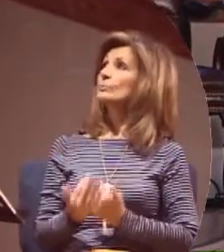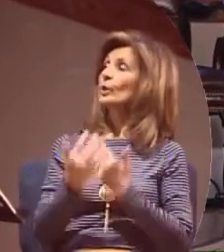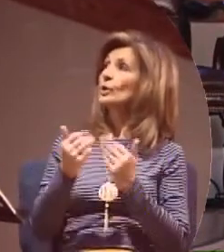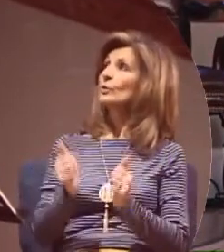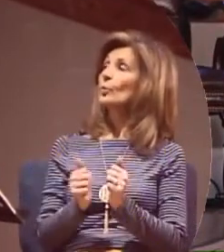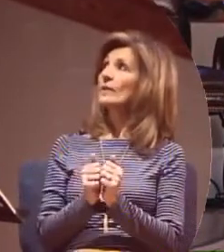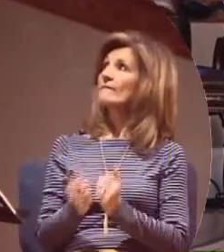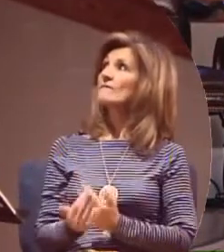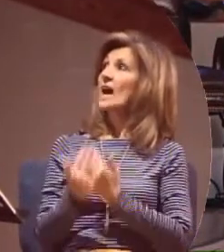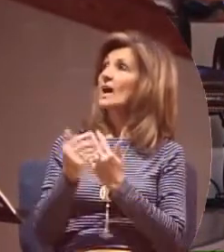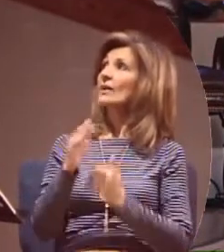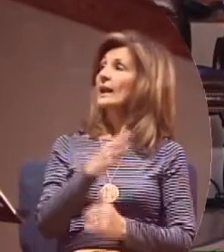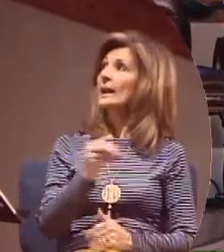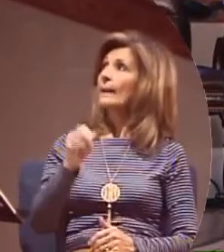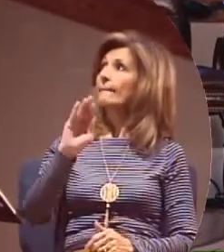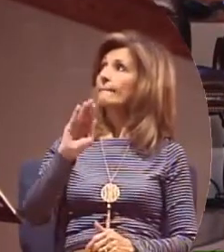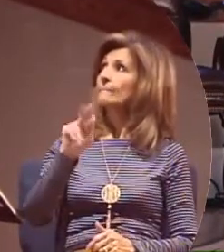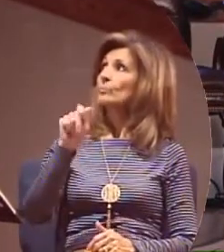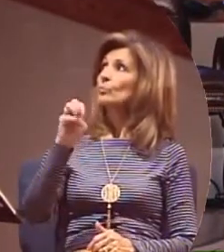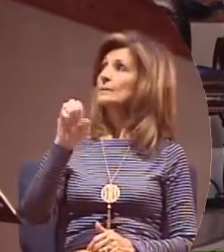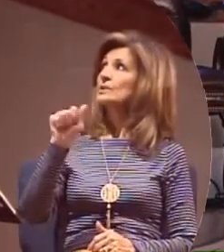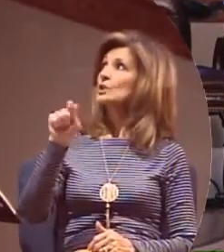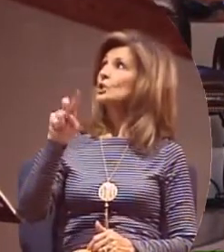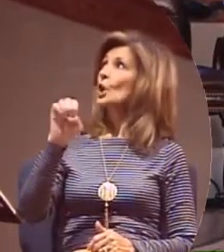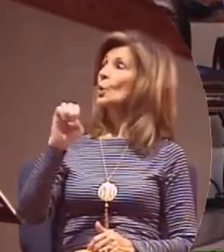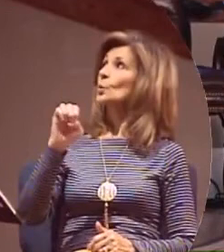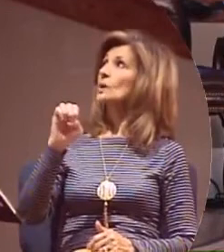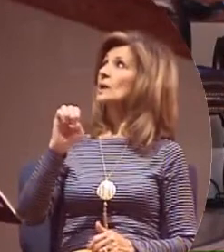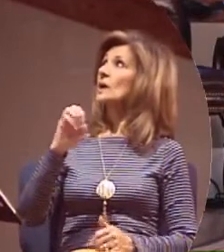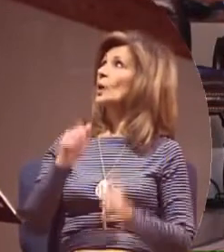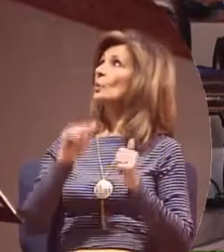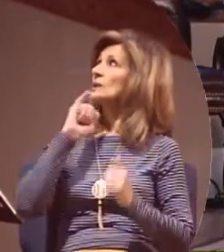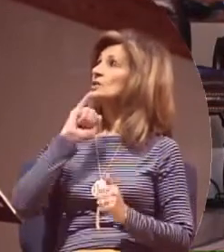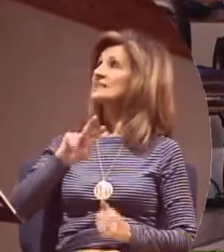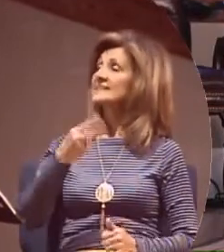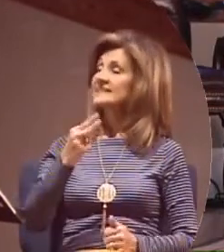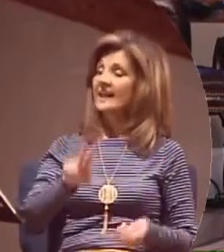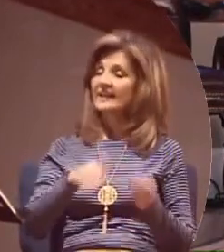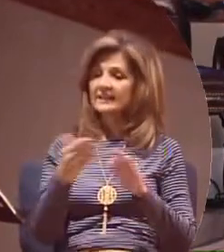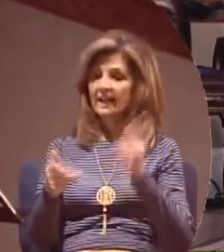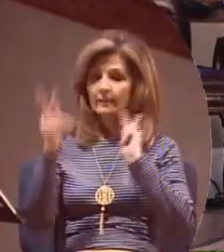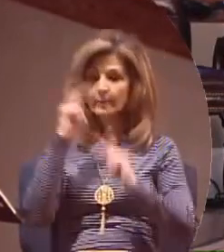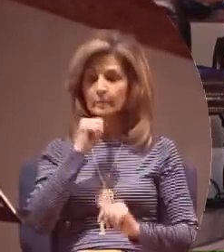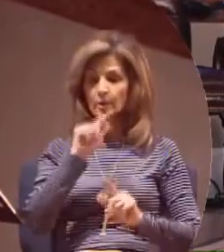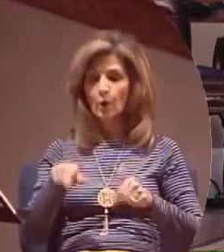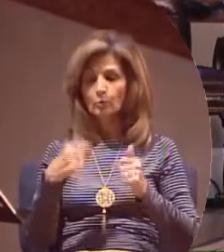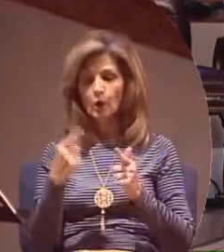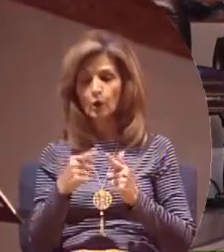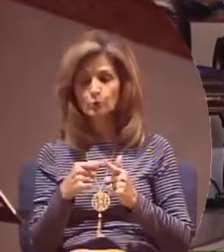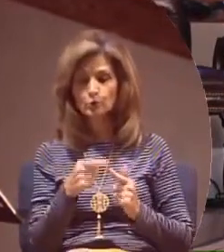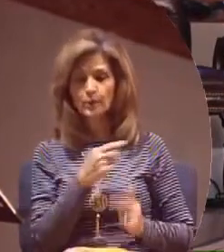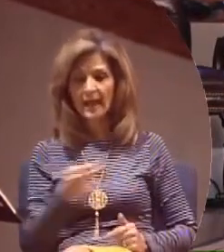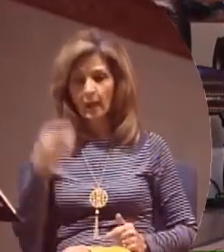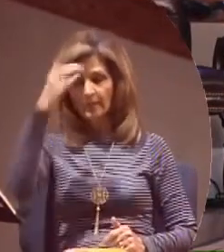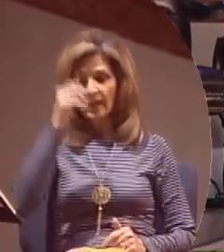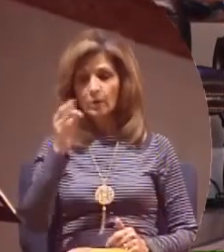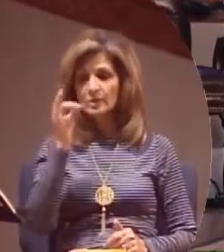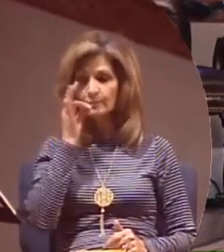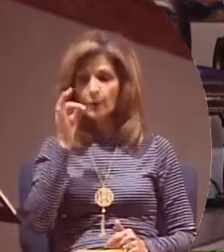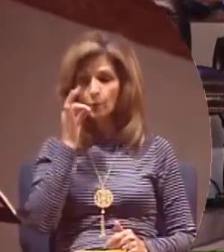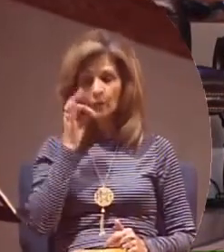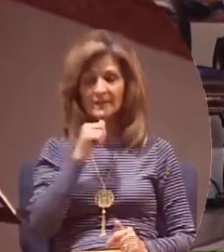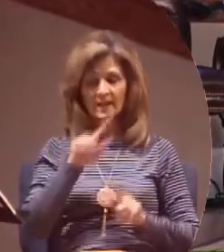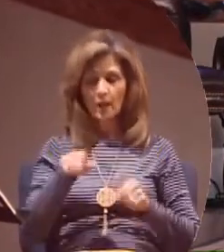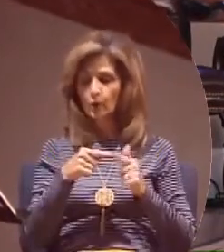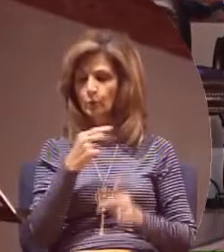know what the ultimate sin that carries a man to hell? I said this Sunday morning, people don't go to hell because they smoke weed. They don't go to